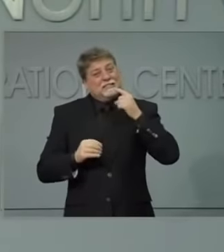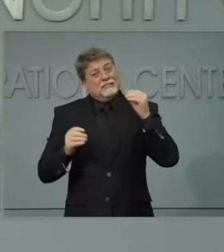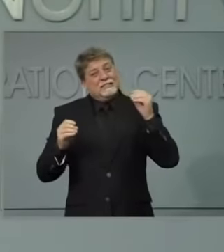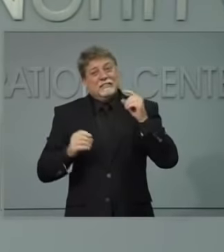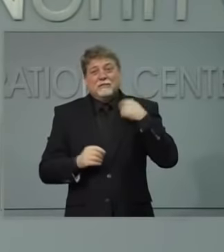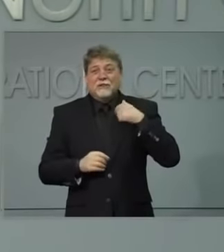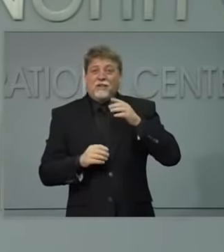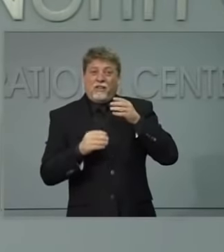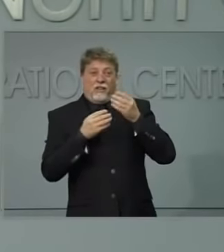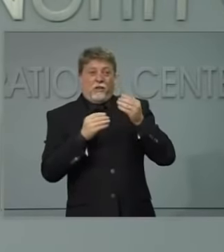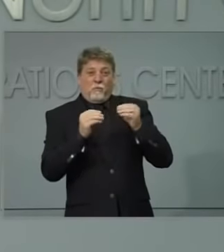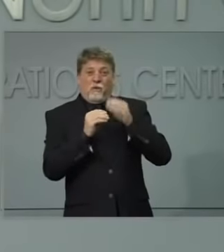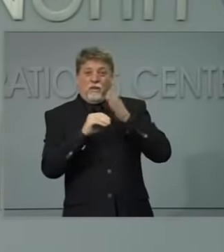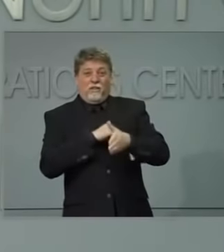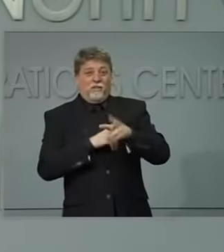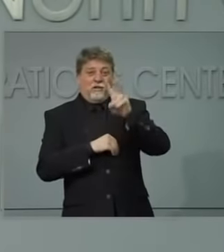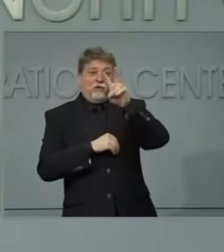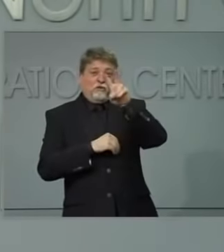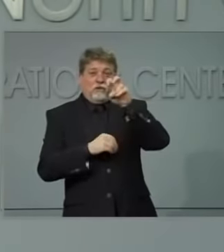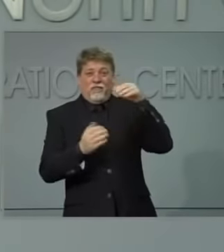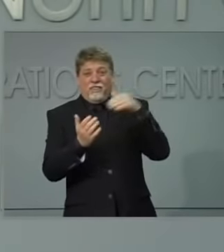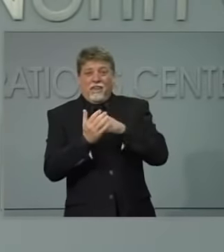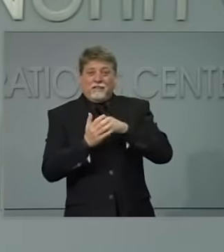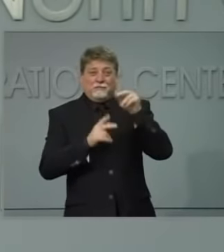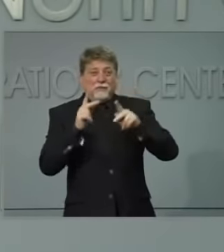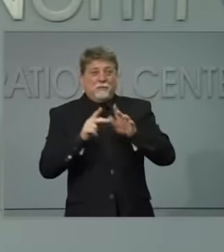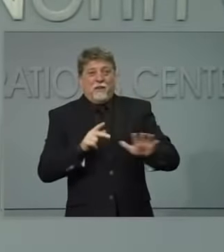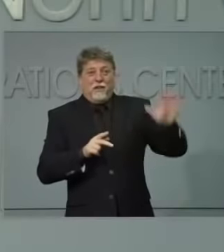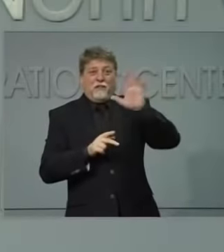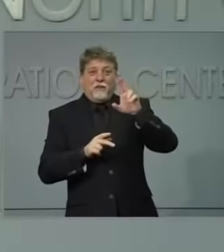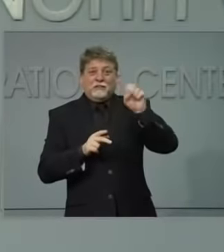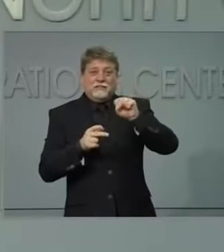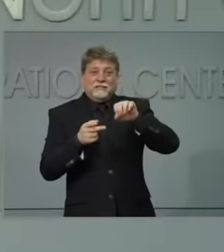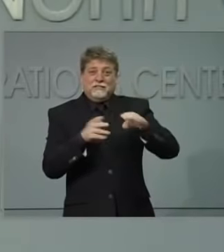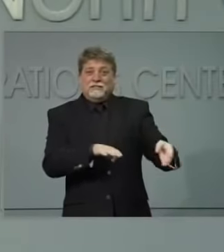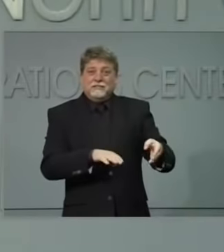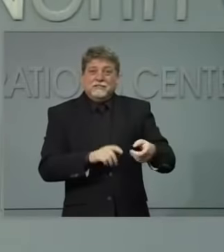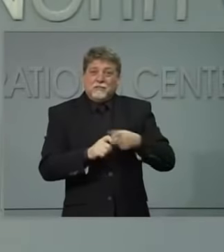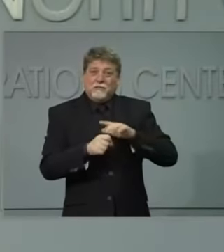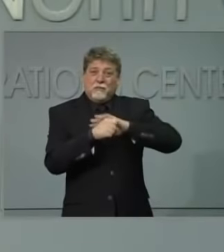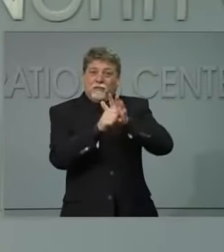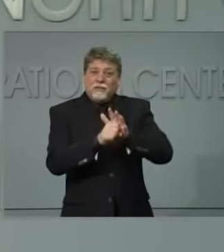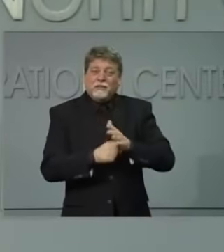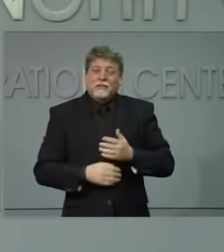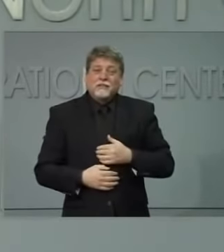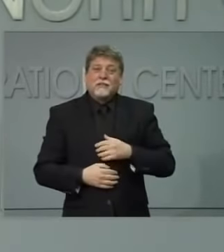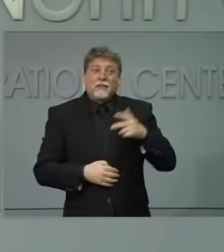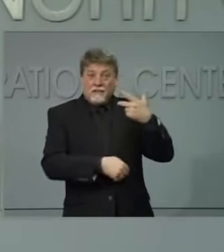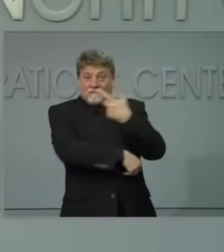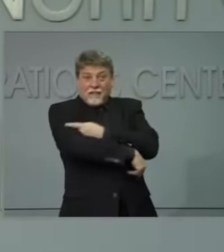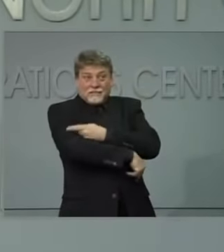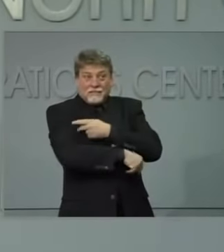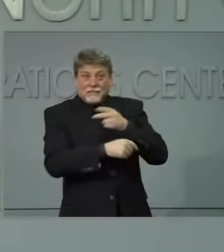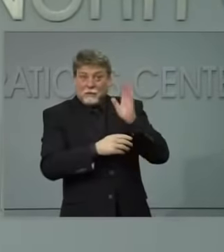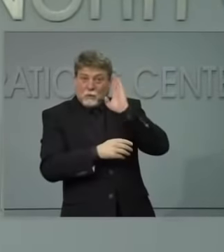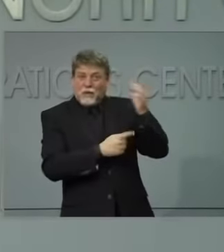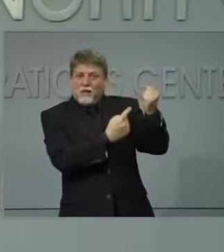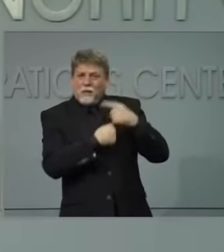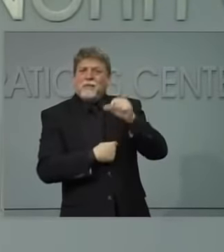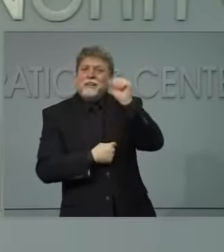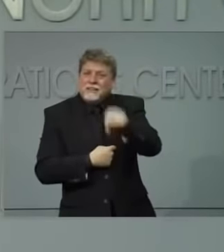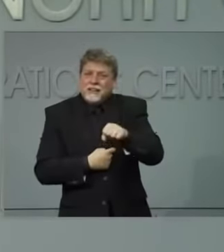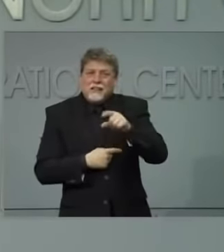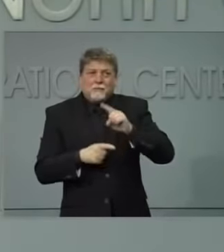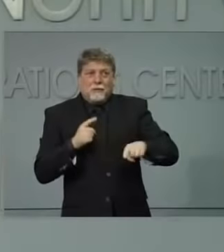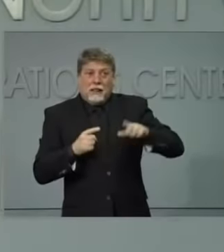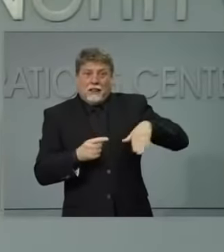this pandemic. And while promising vaccines are so close, they can't help us yet. Only